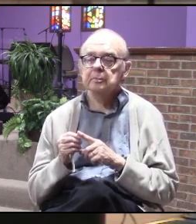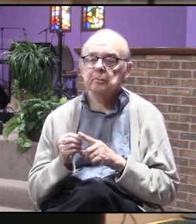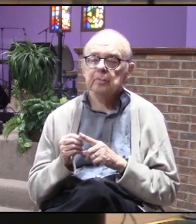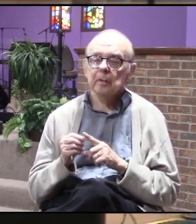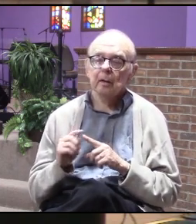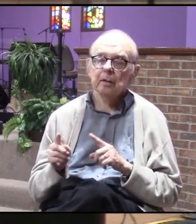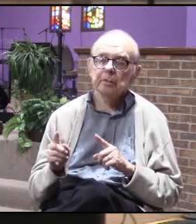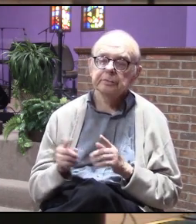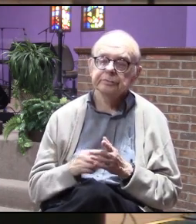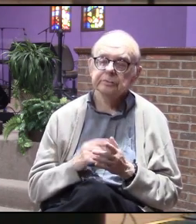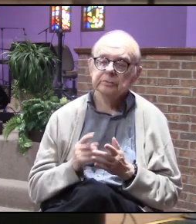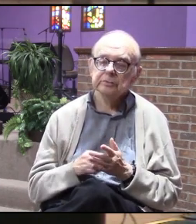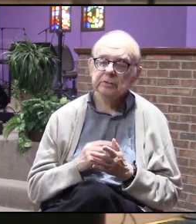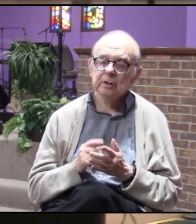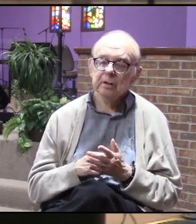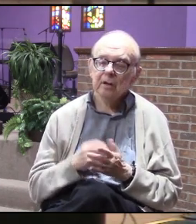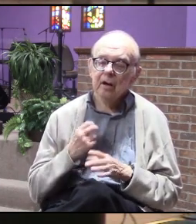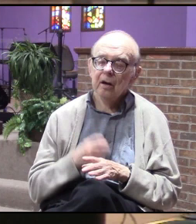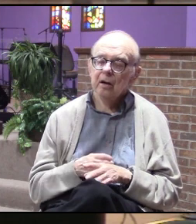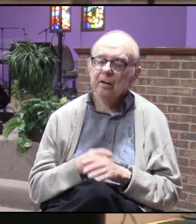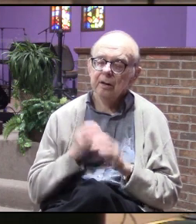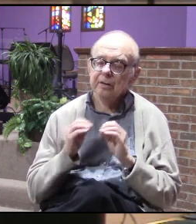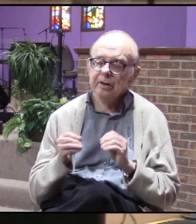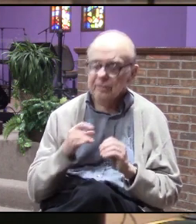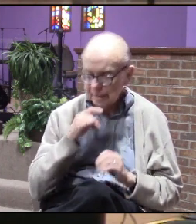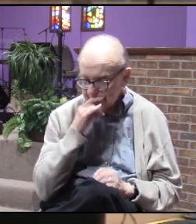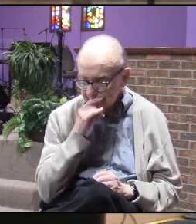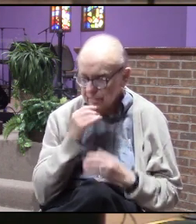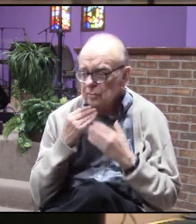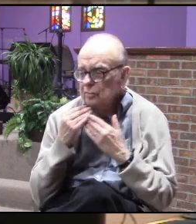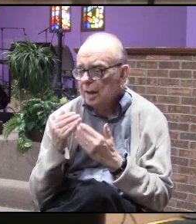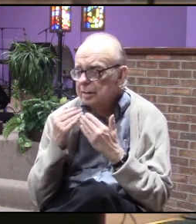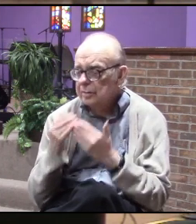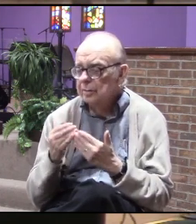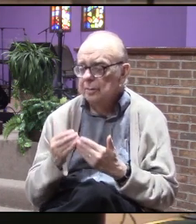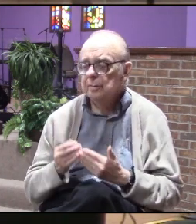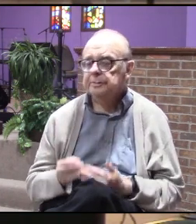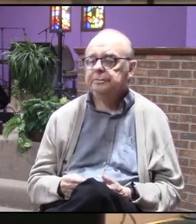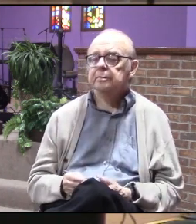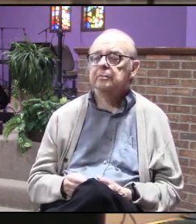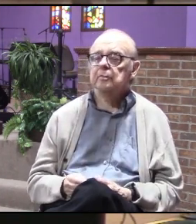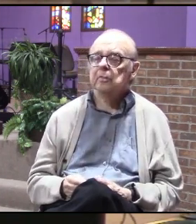But sometimes it's hard to teach kids gratitude.